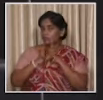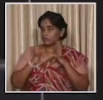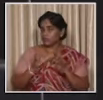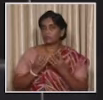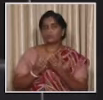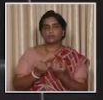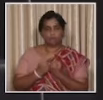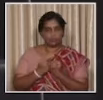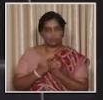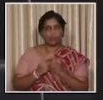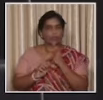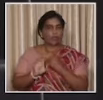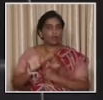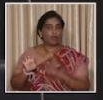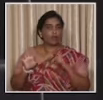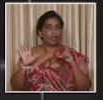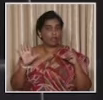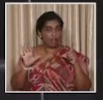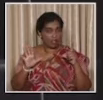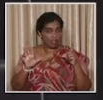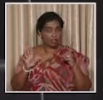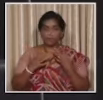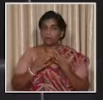70 years, we were able to only cover about